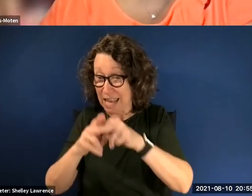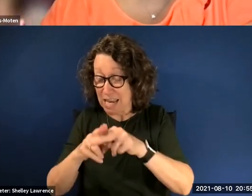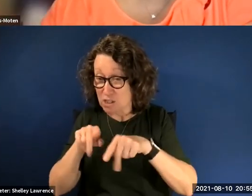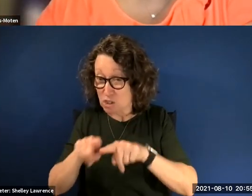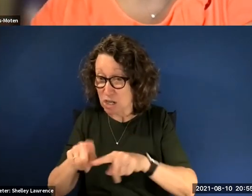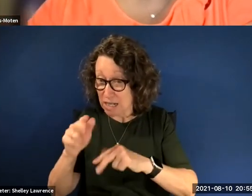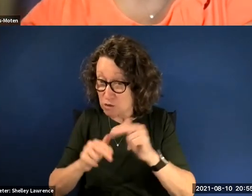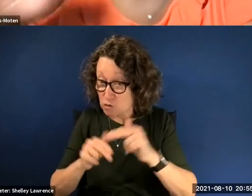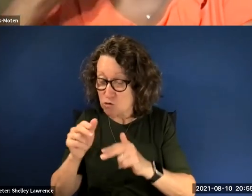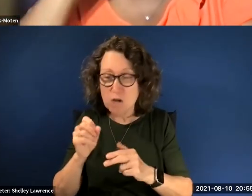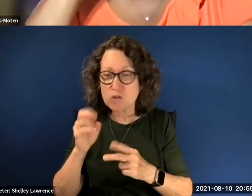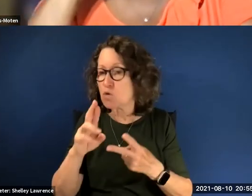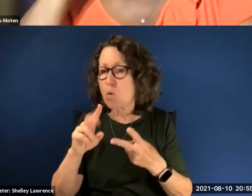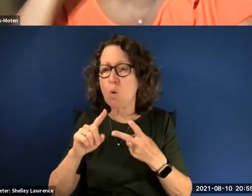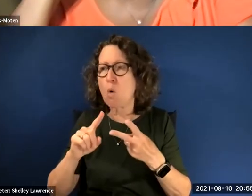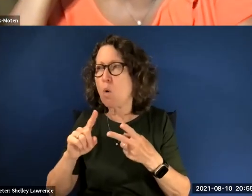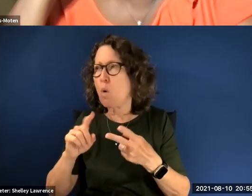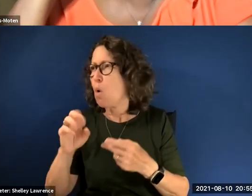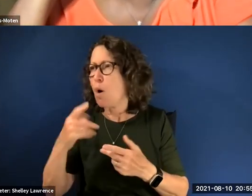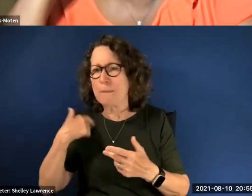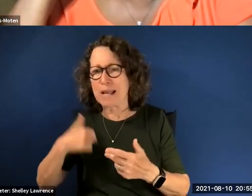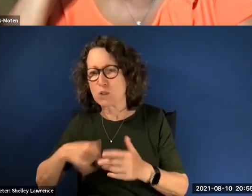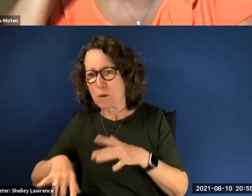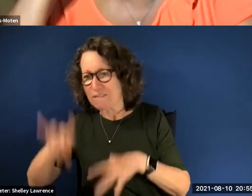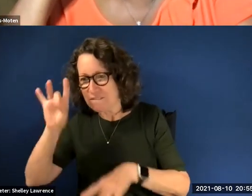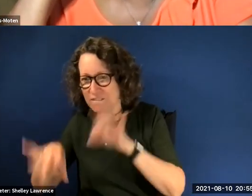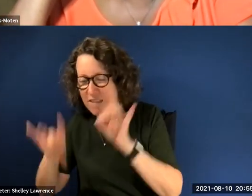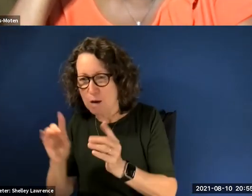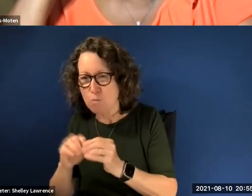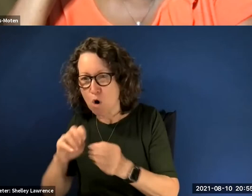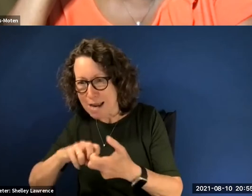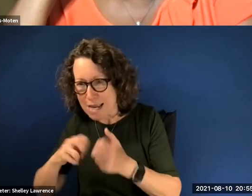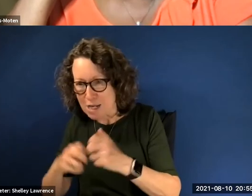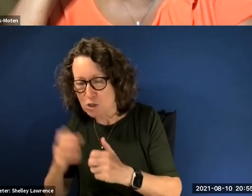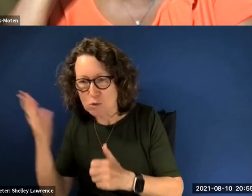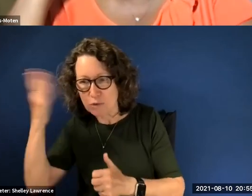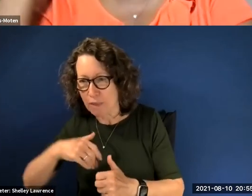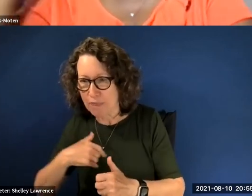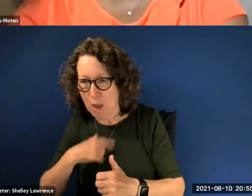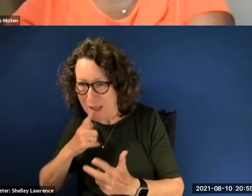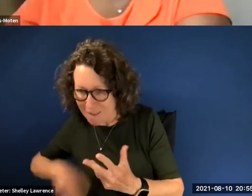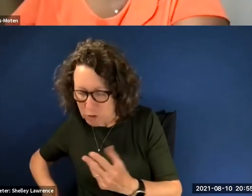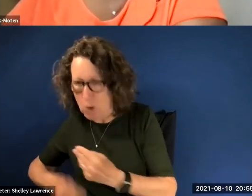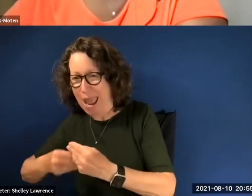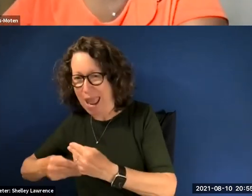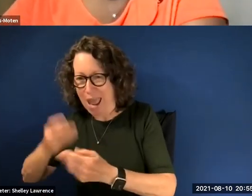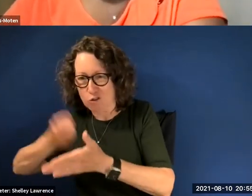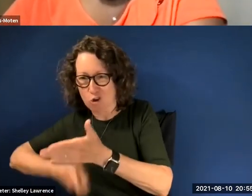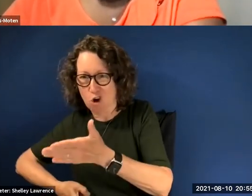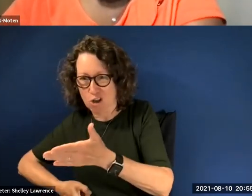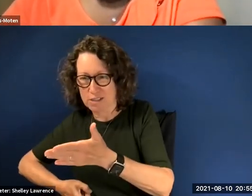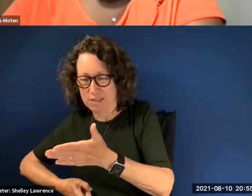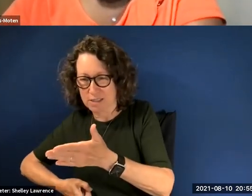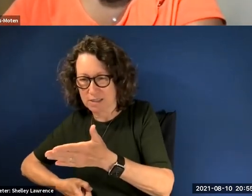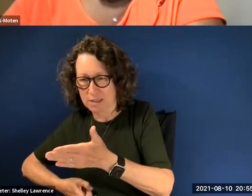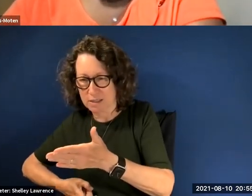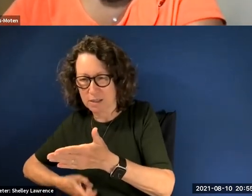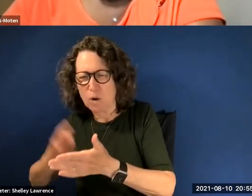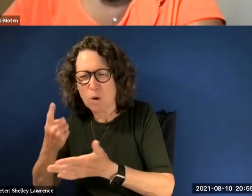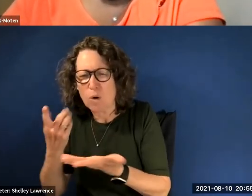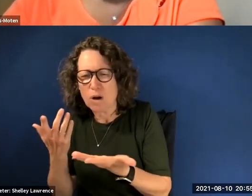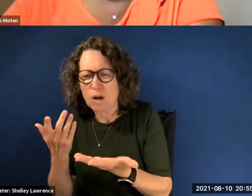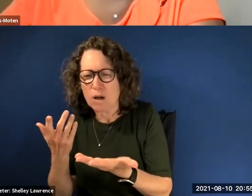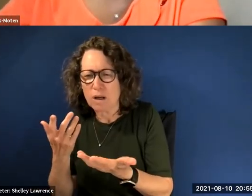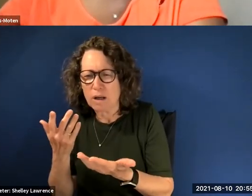construction, or is it because we found some more issues that we have to add to that cost, to that new